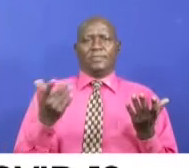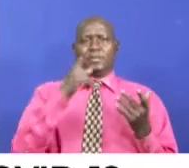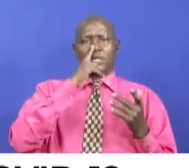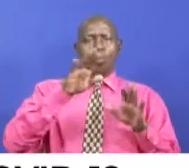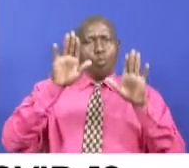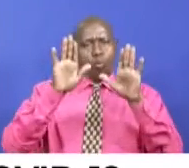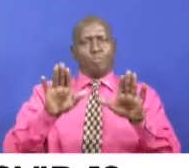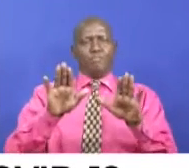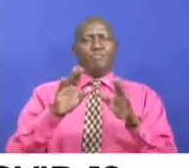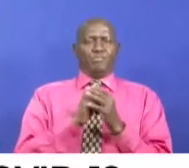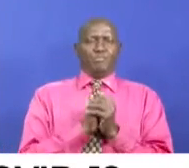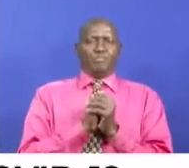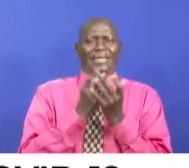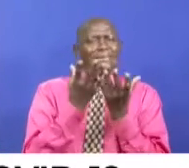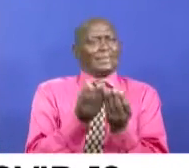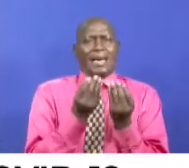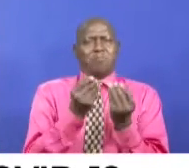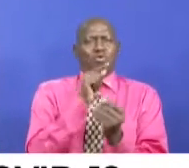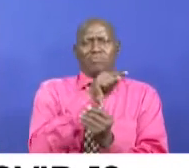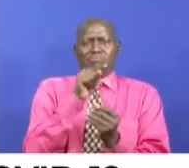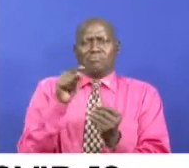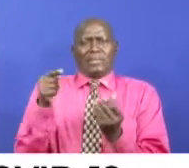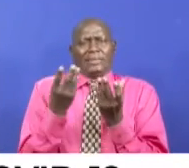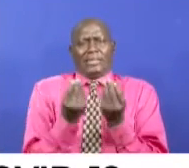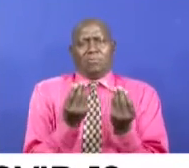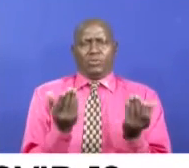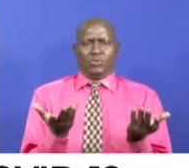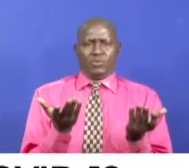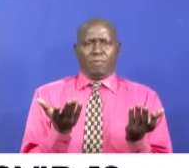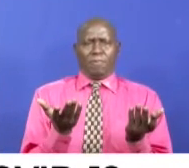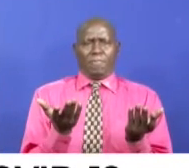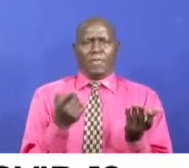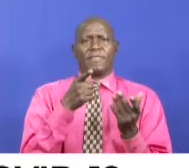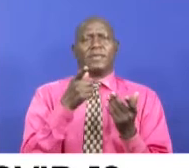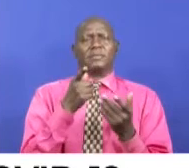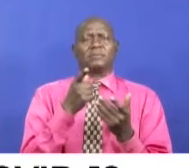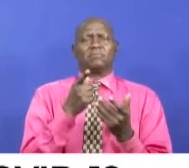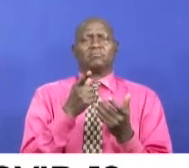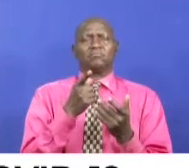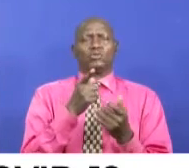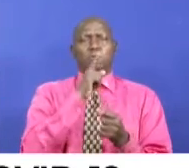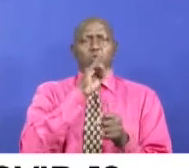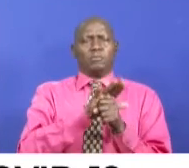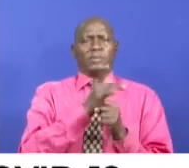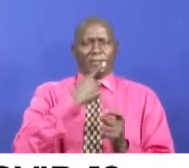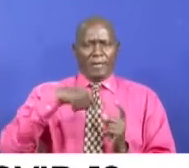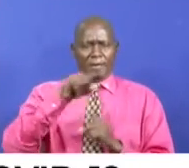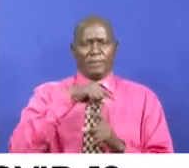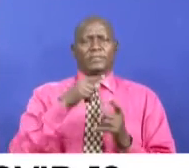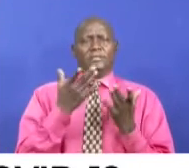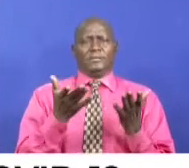home, simple as they seem, guarantee us a decisive